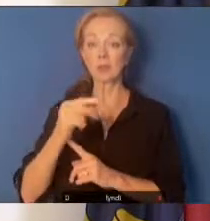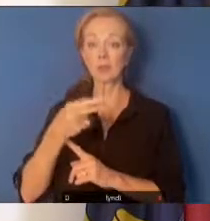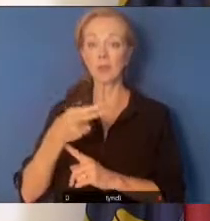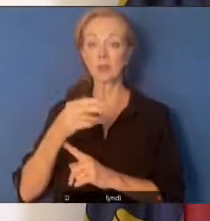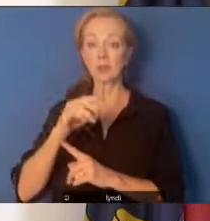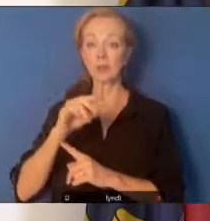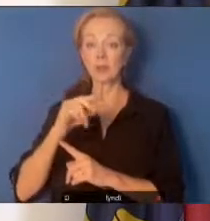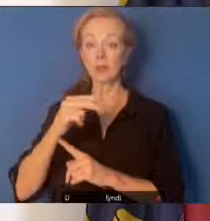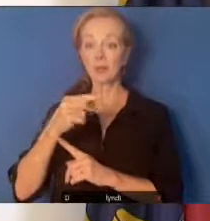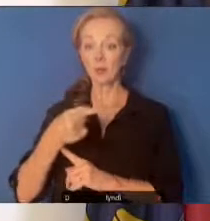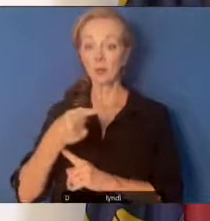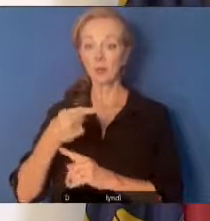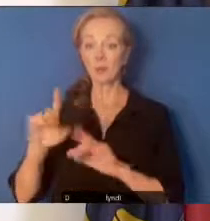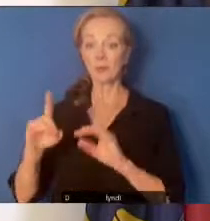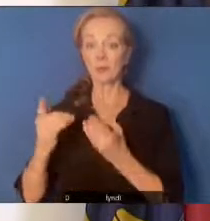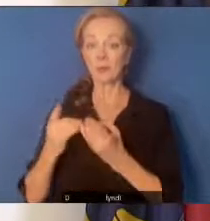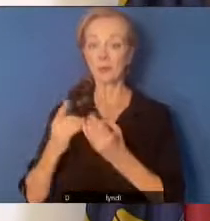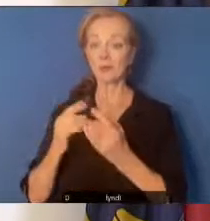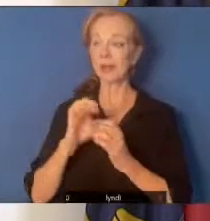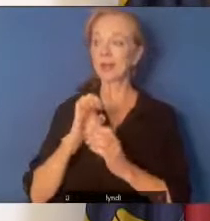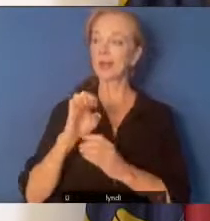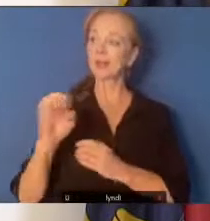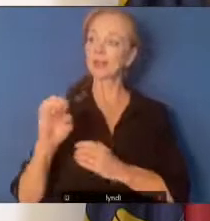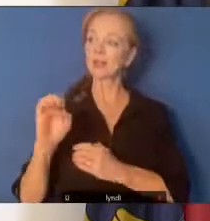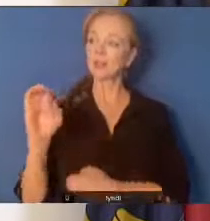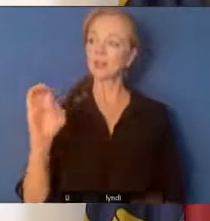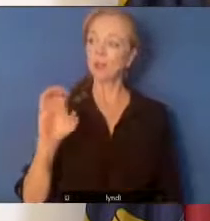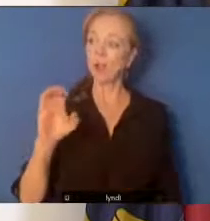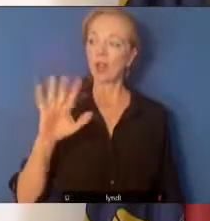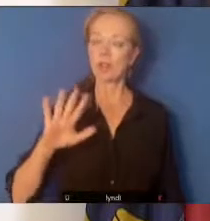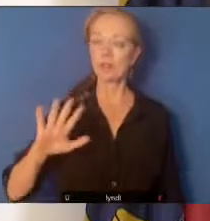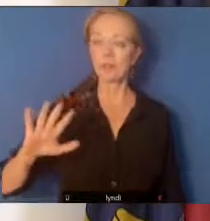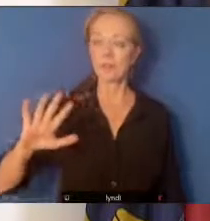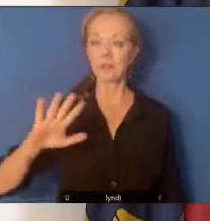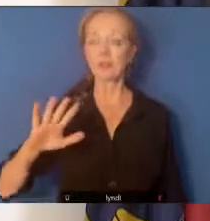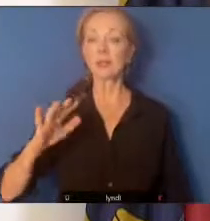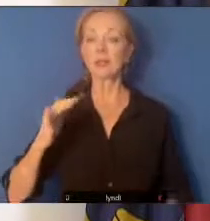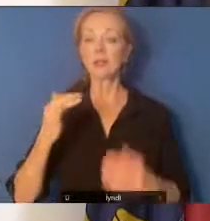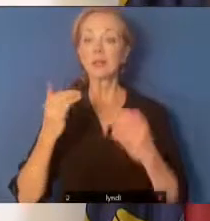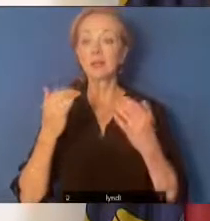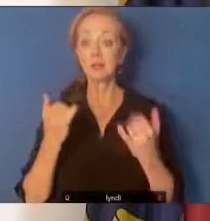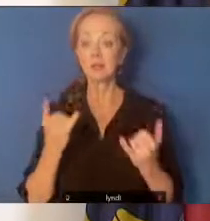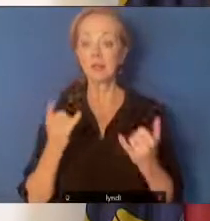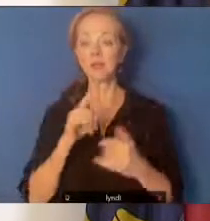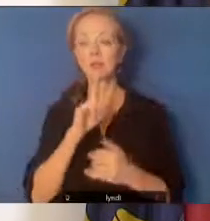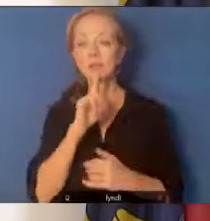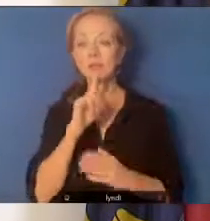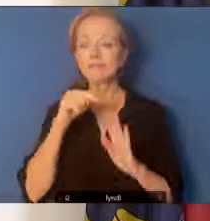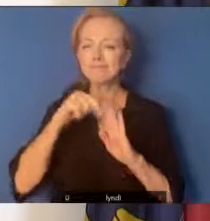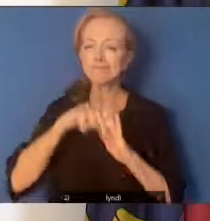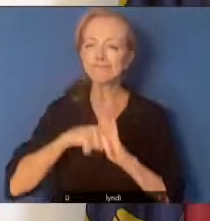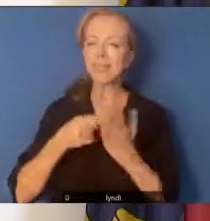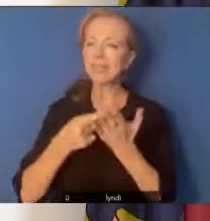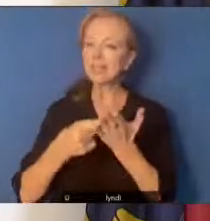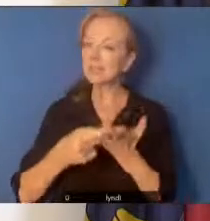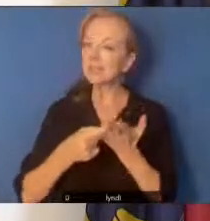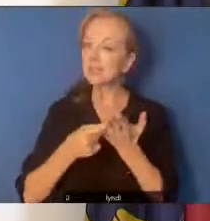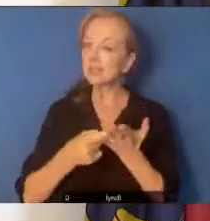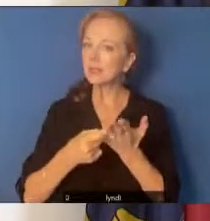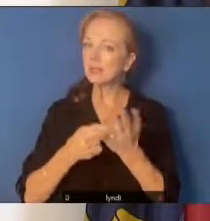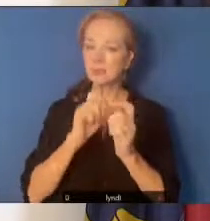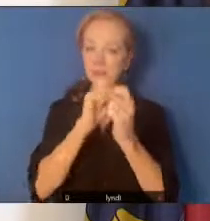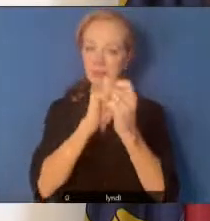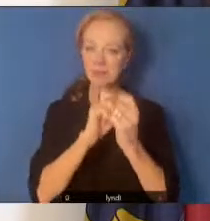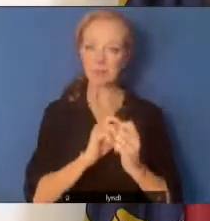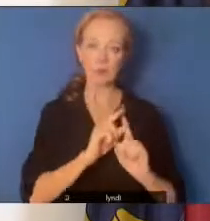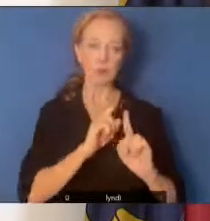Division, which is in the eastern part of Charlotte. Today we want to really discuss and detail the